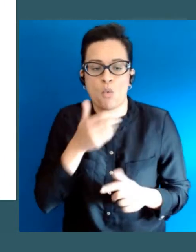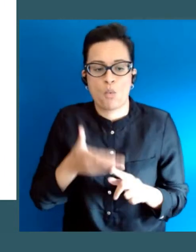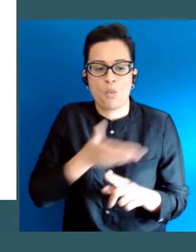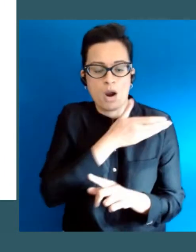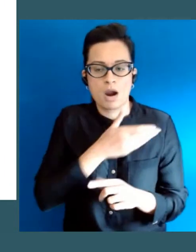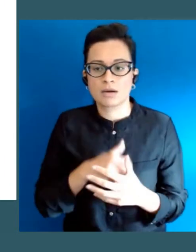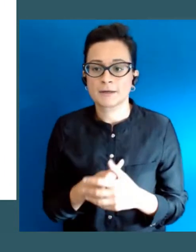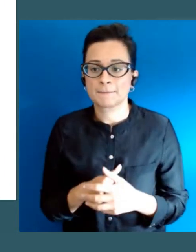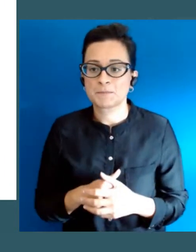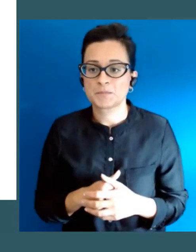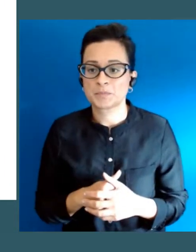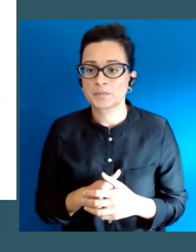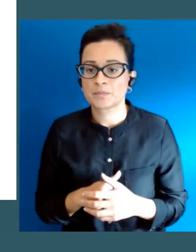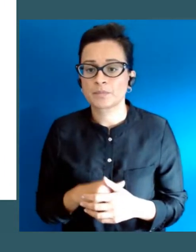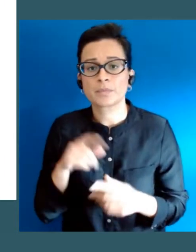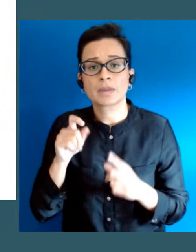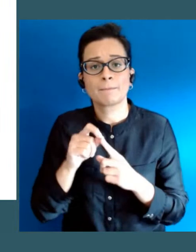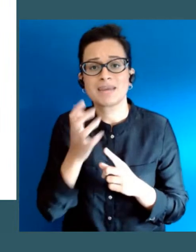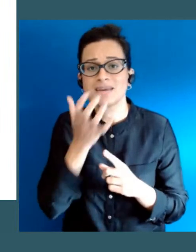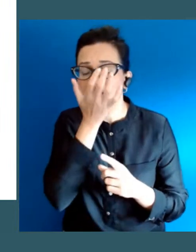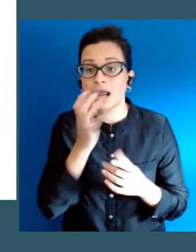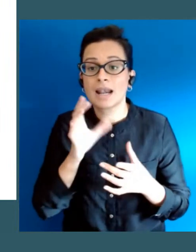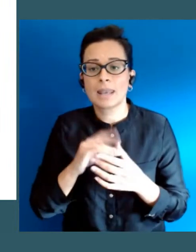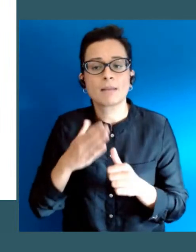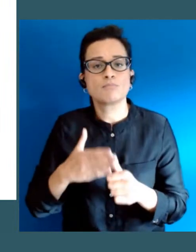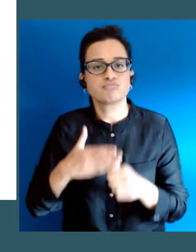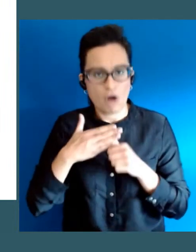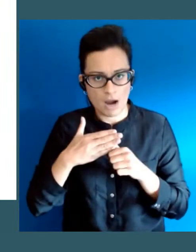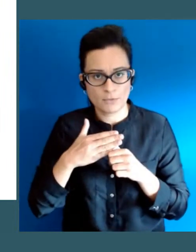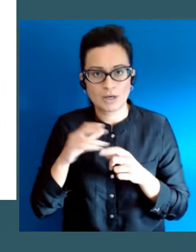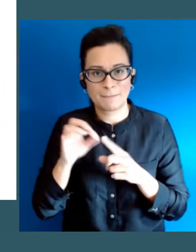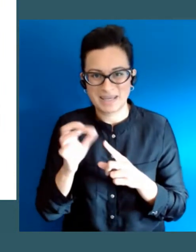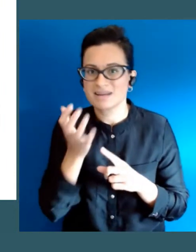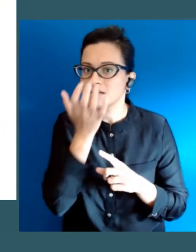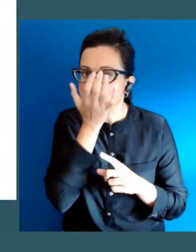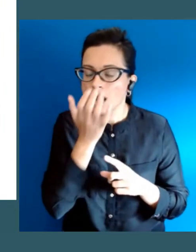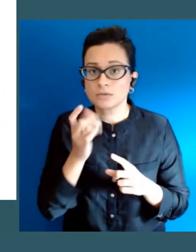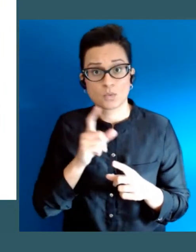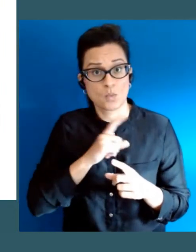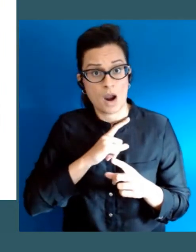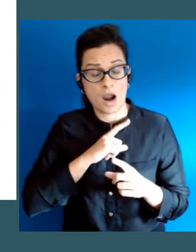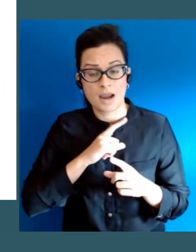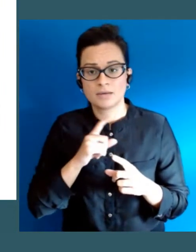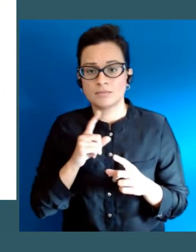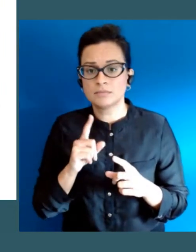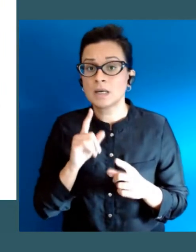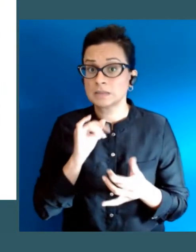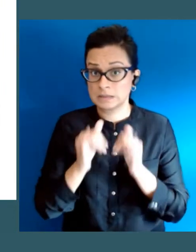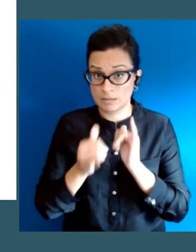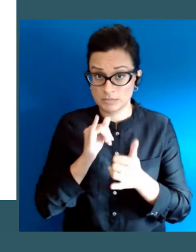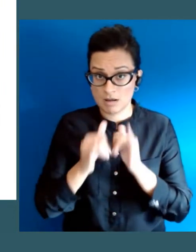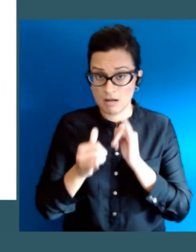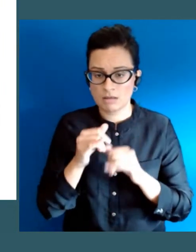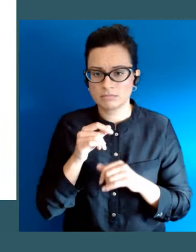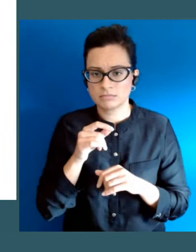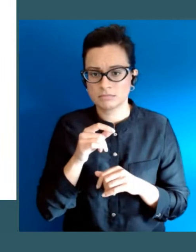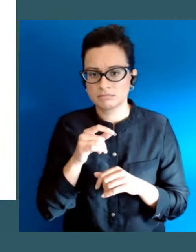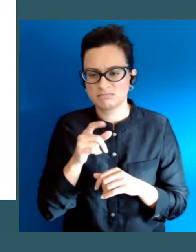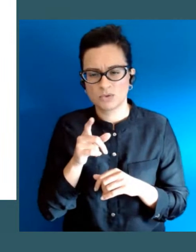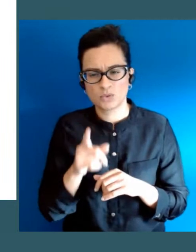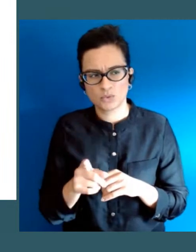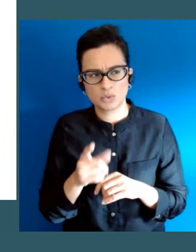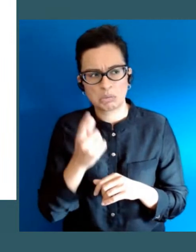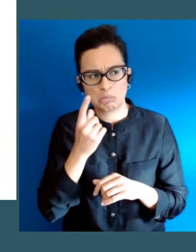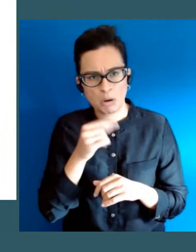and we're talking about primary peanut allergy here, because sometimes, and you probably would have heard about